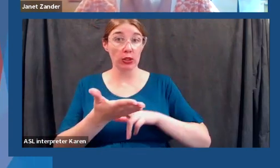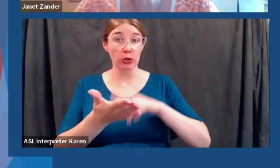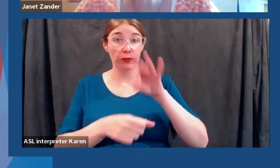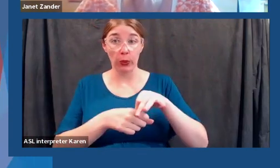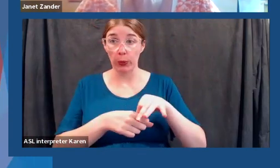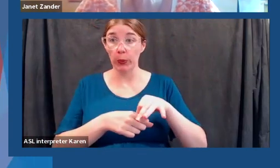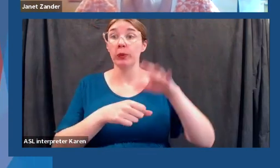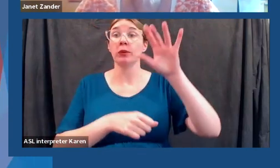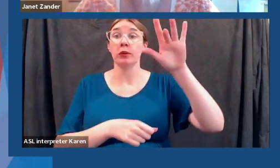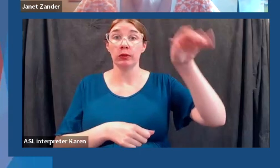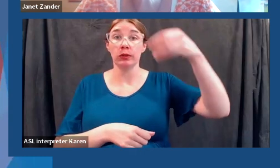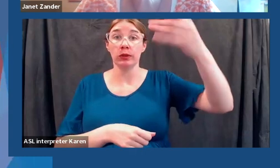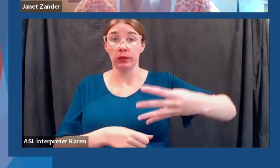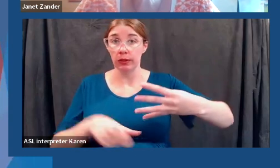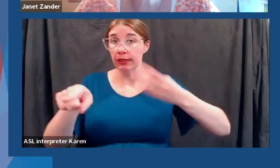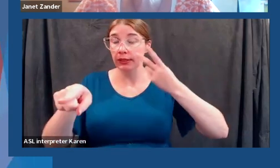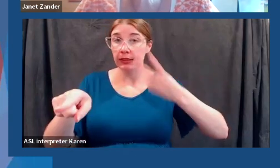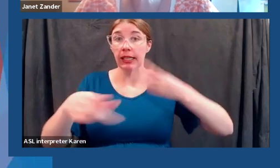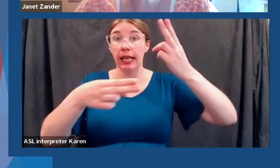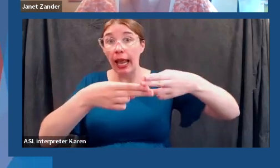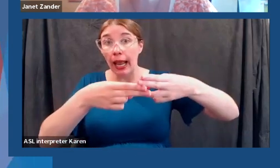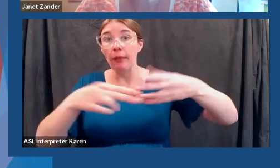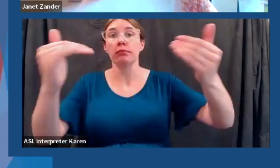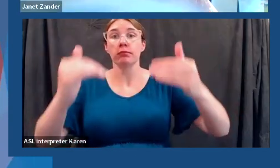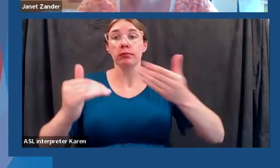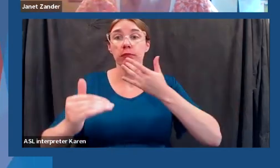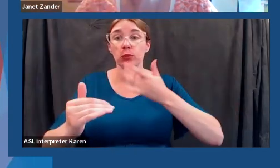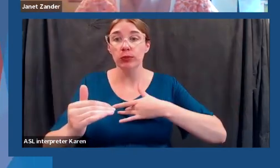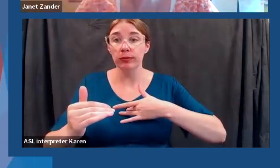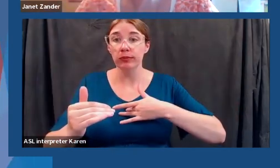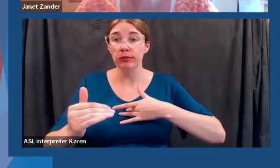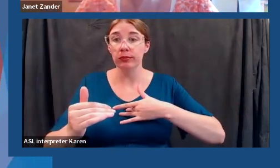see inserting name, inserting date of birth.